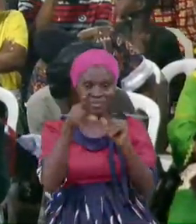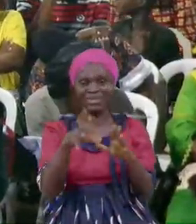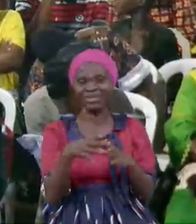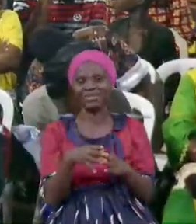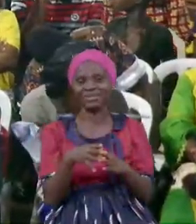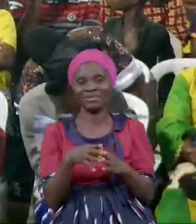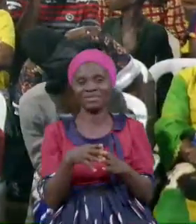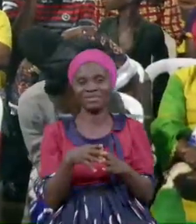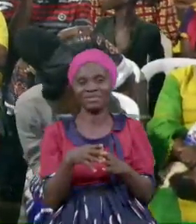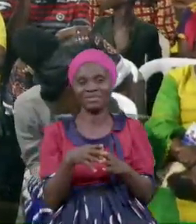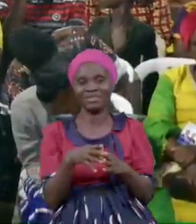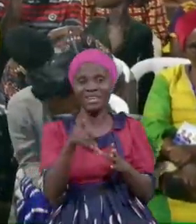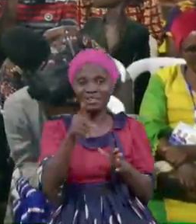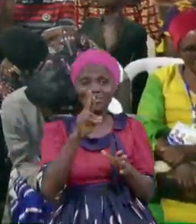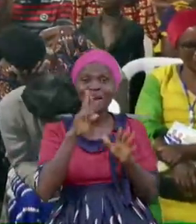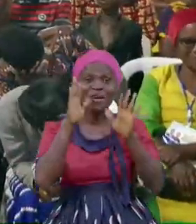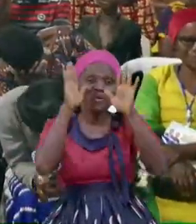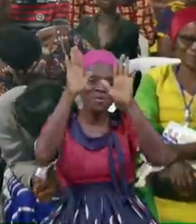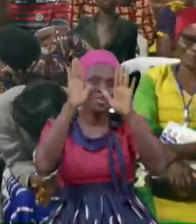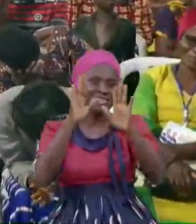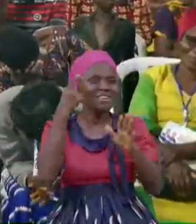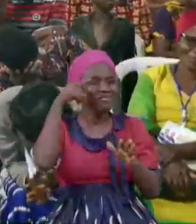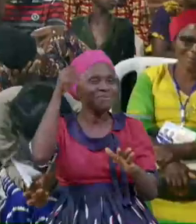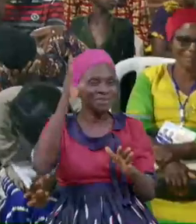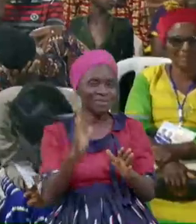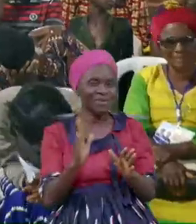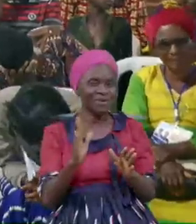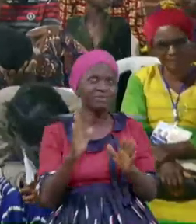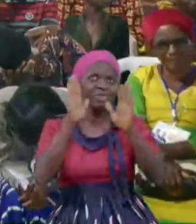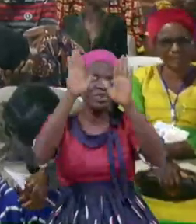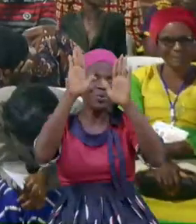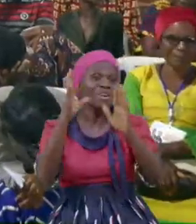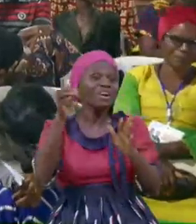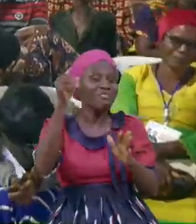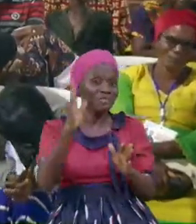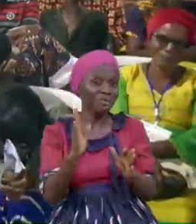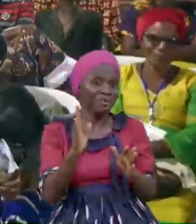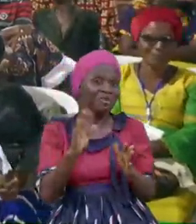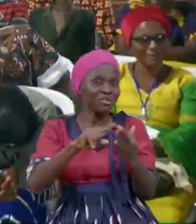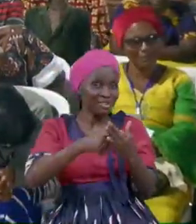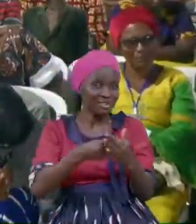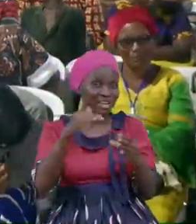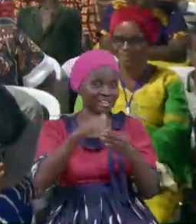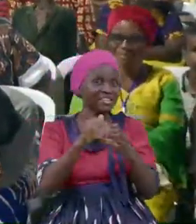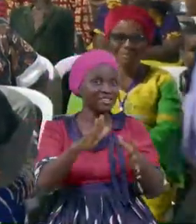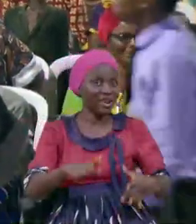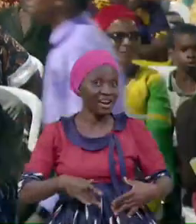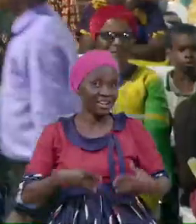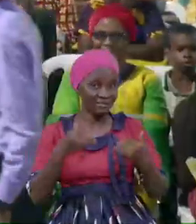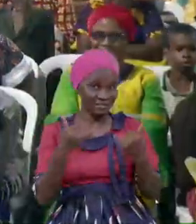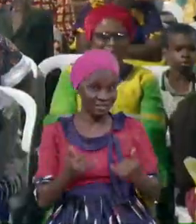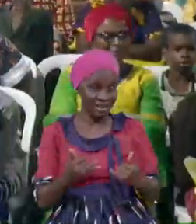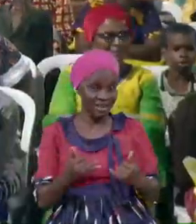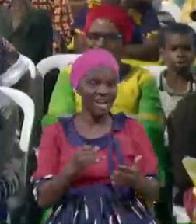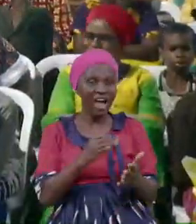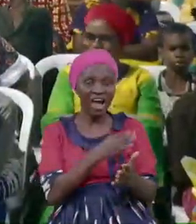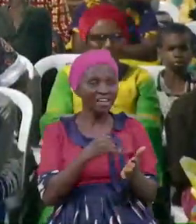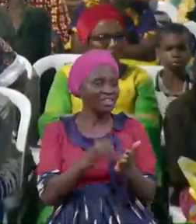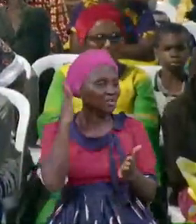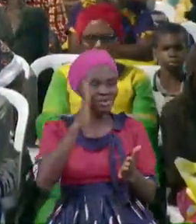of God that starts in your life tonight will never stop, will never end in Jesus' name. Those who